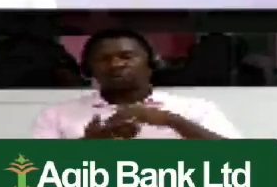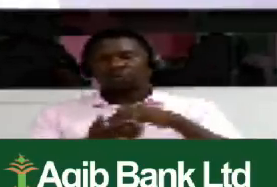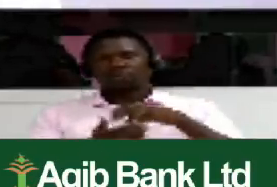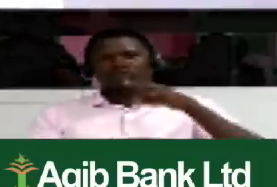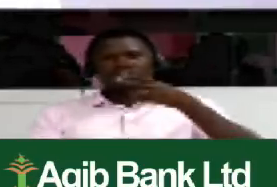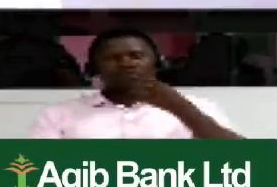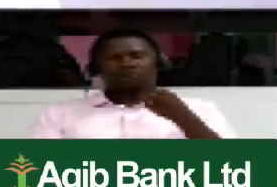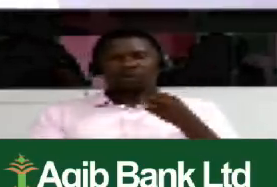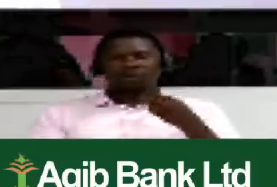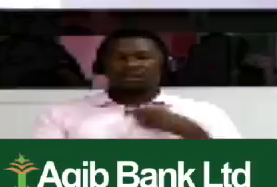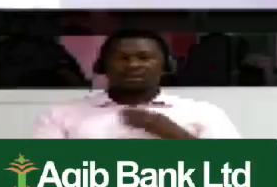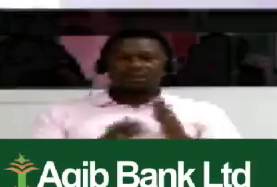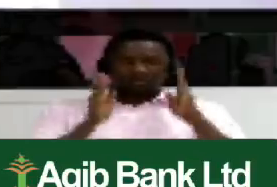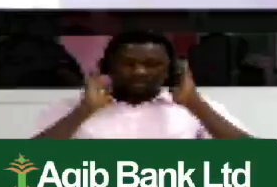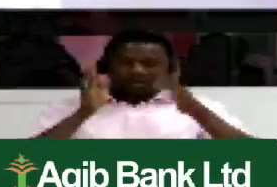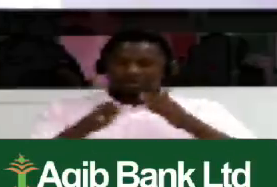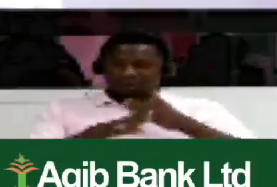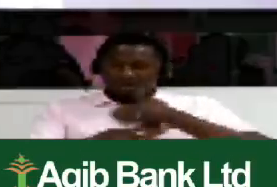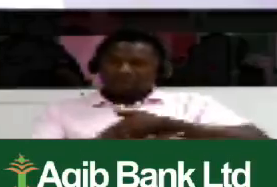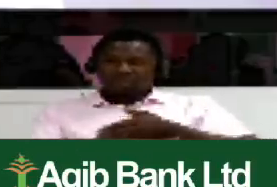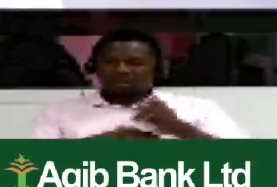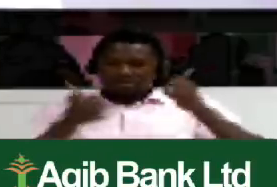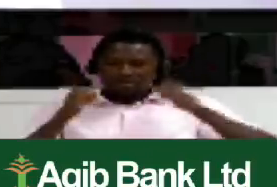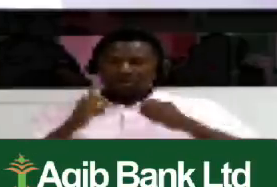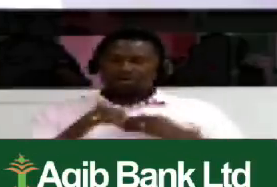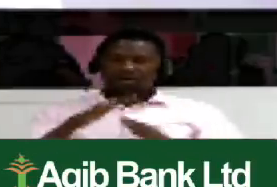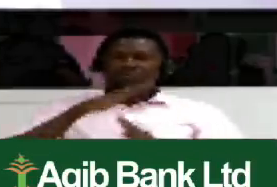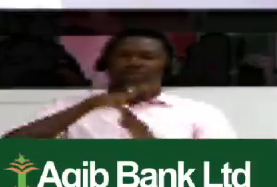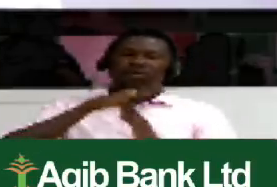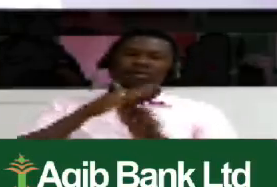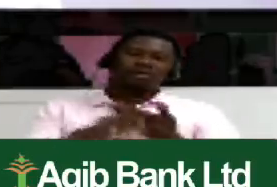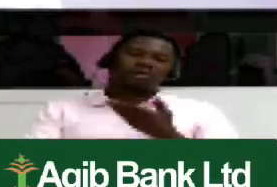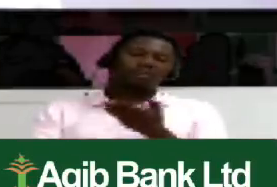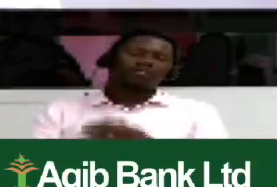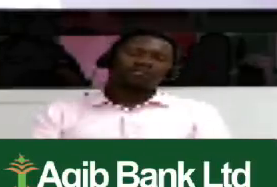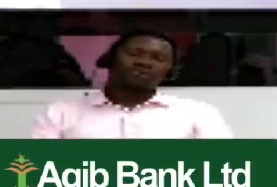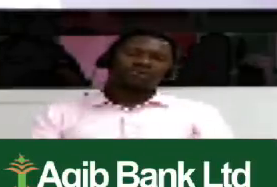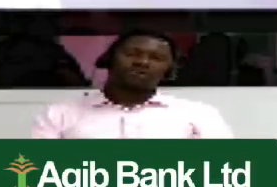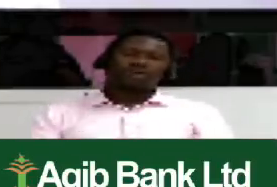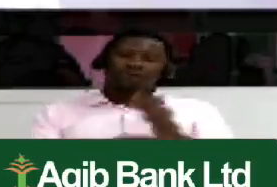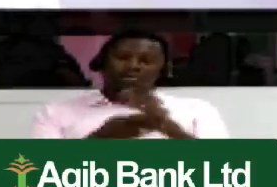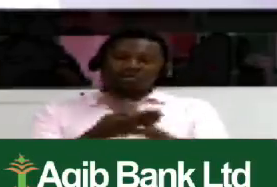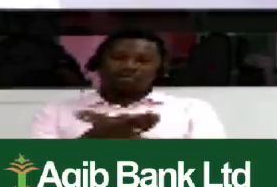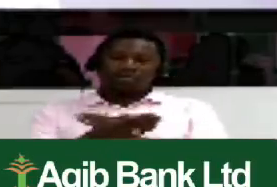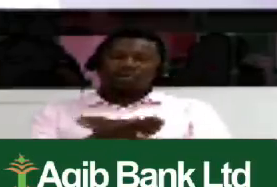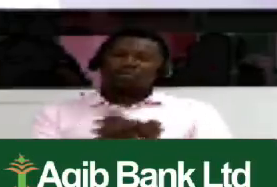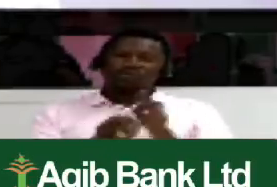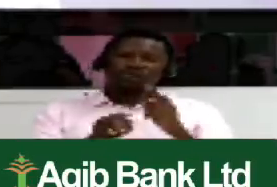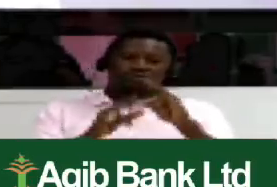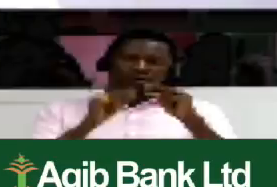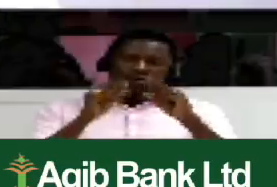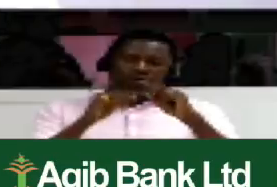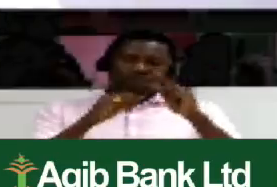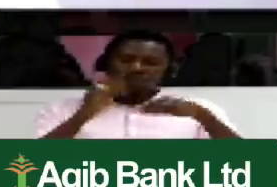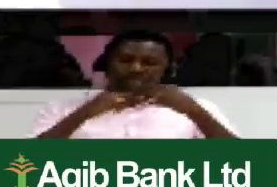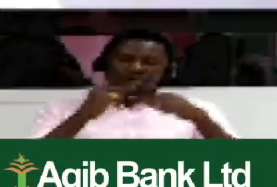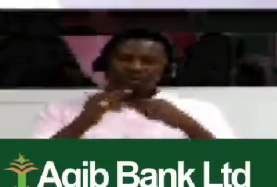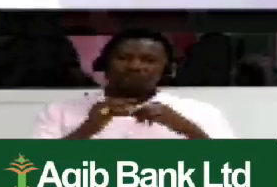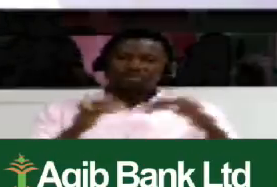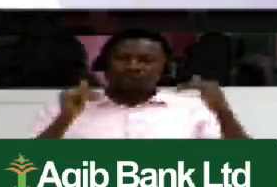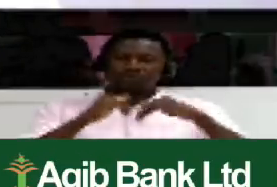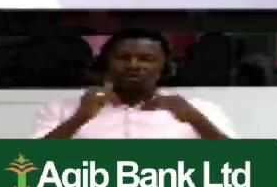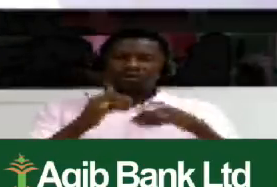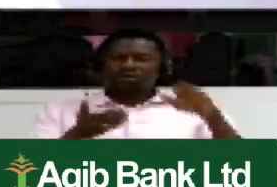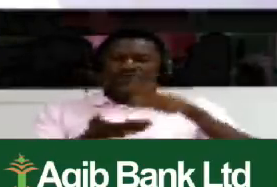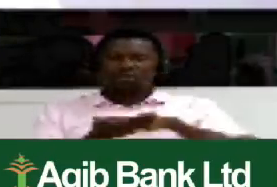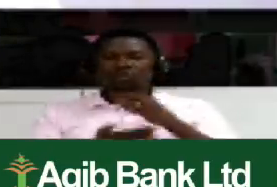Tobaski came in, and then there was a break. Before we talk about the meeting of the 20th March, what was the